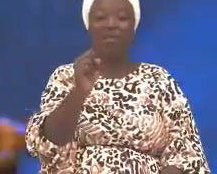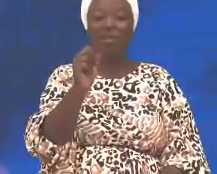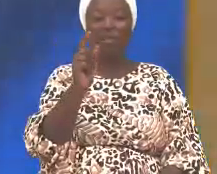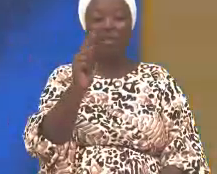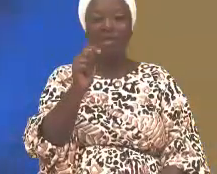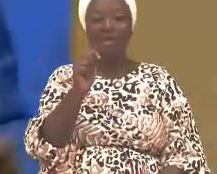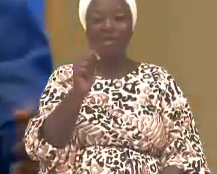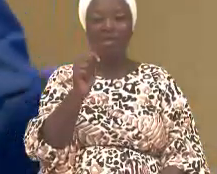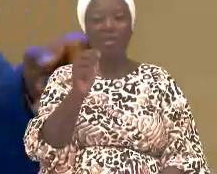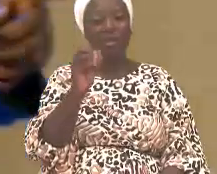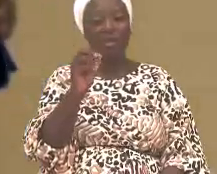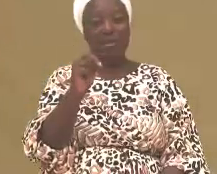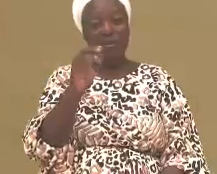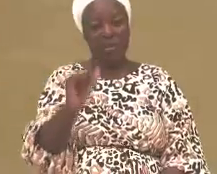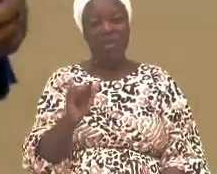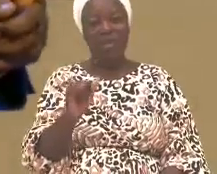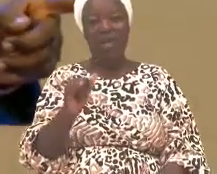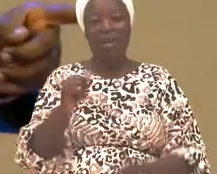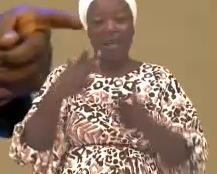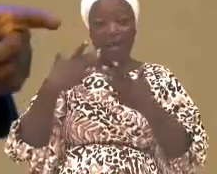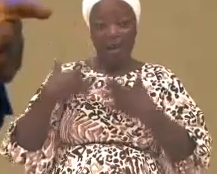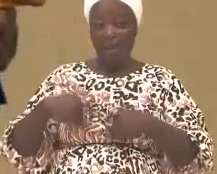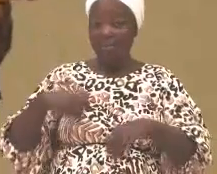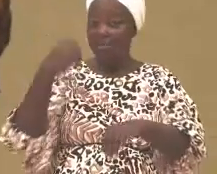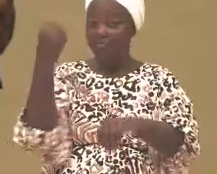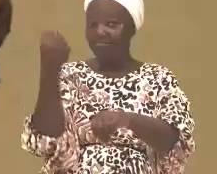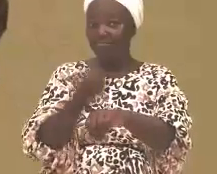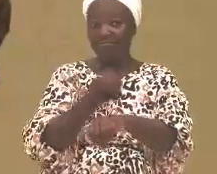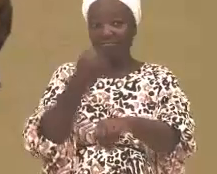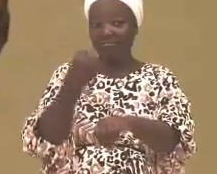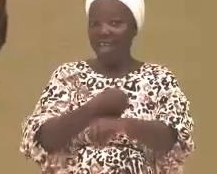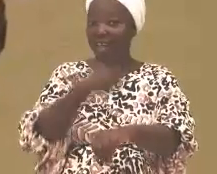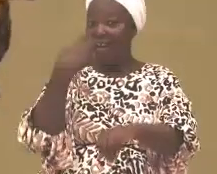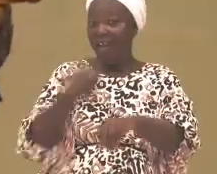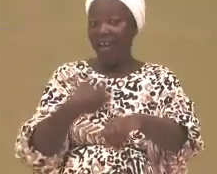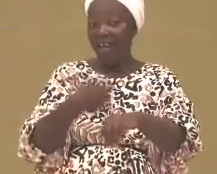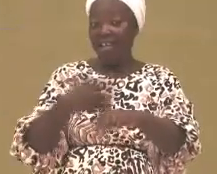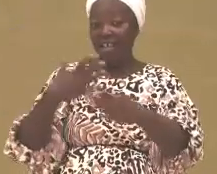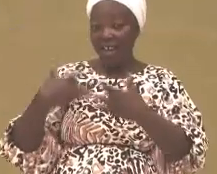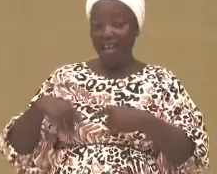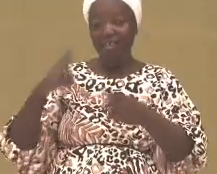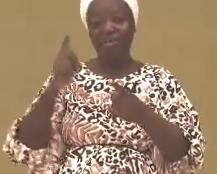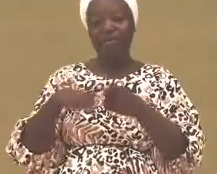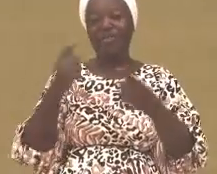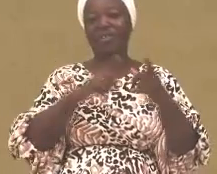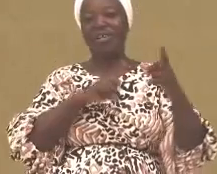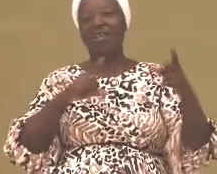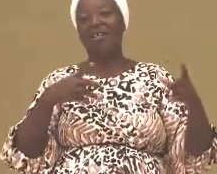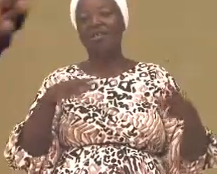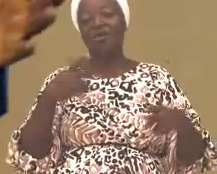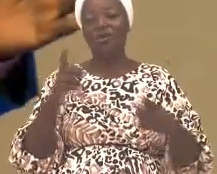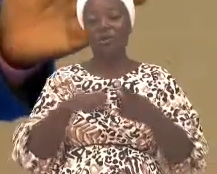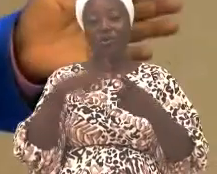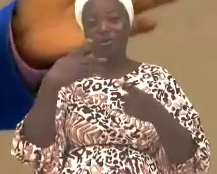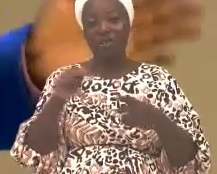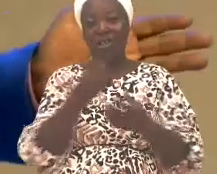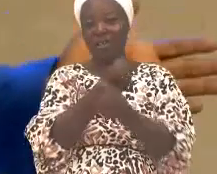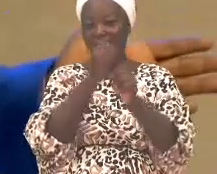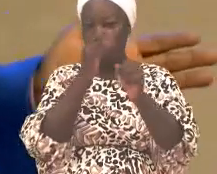the conversion and turn the stone into flesh. He is the one that can do